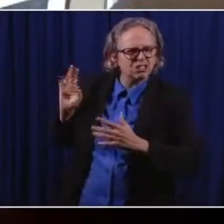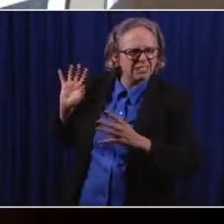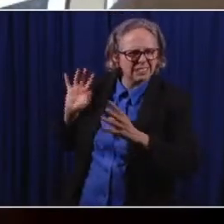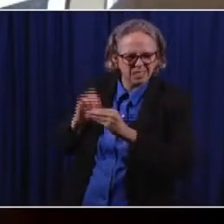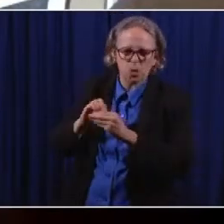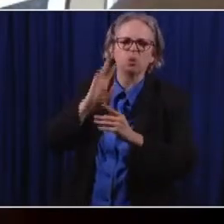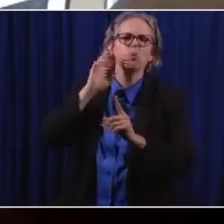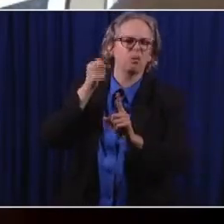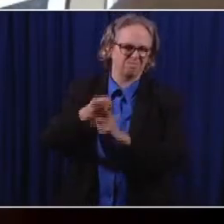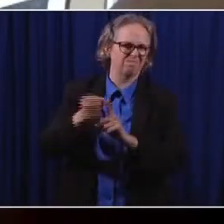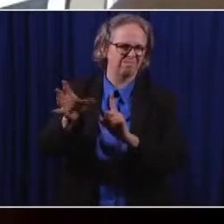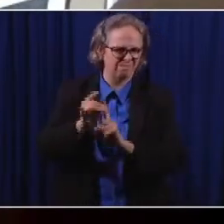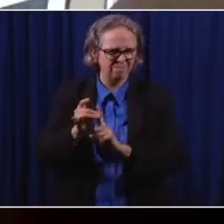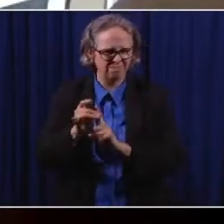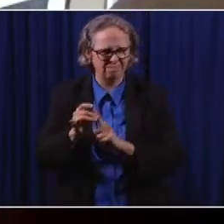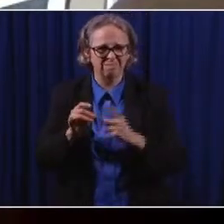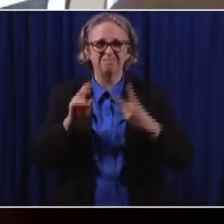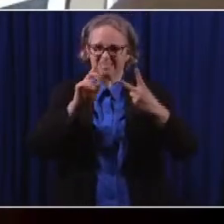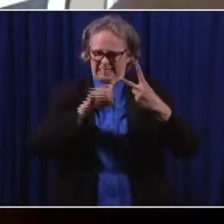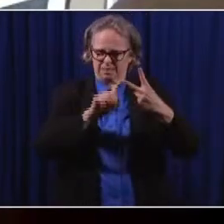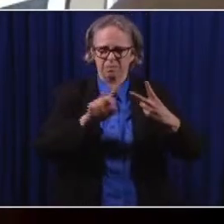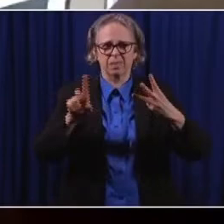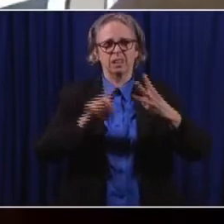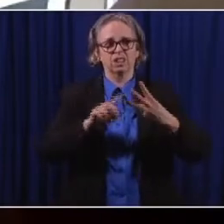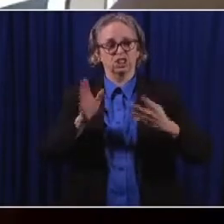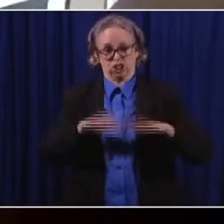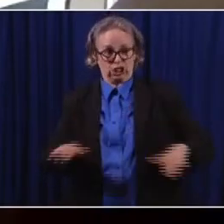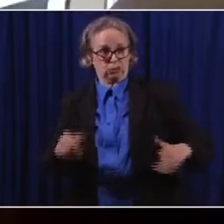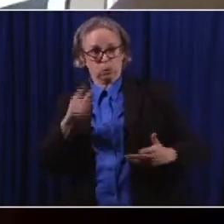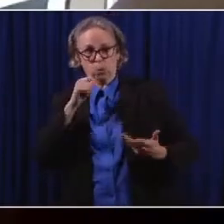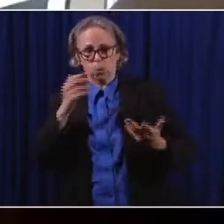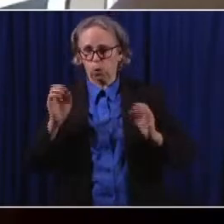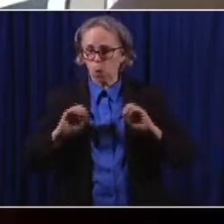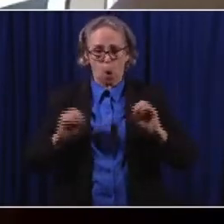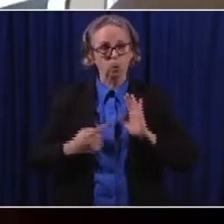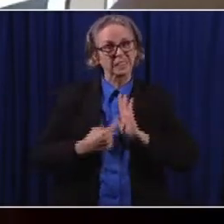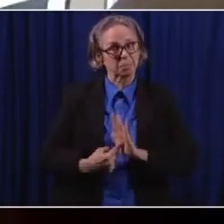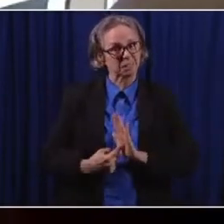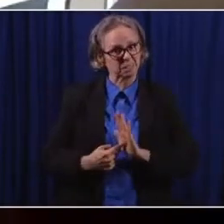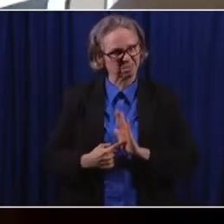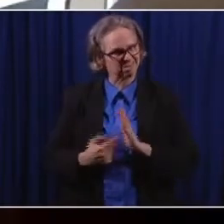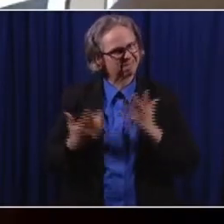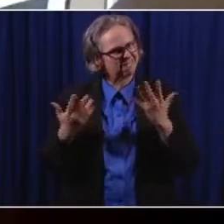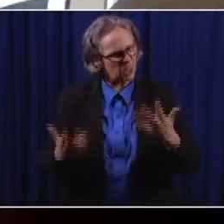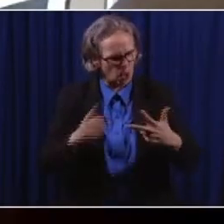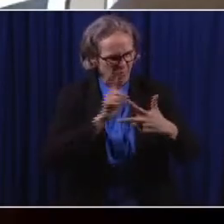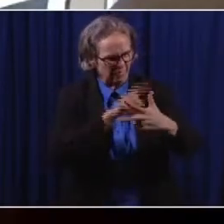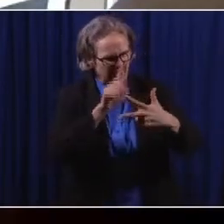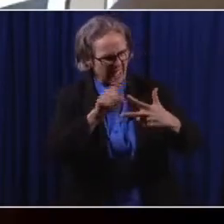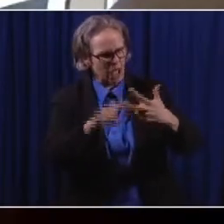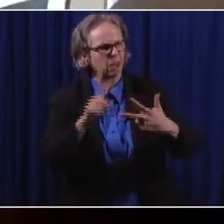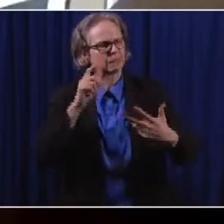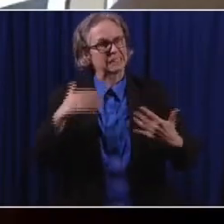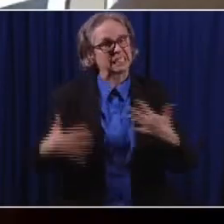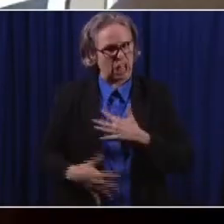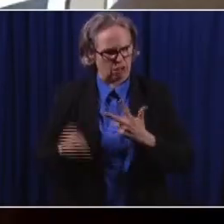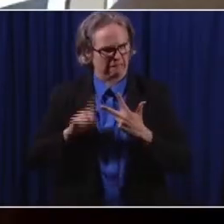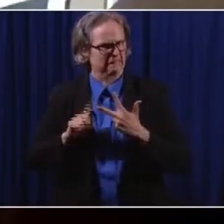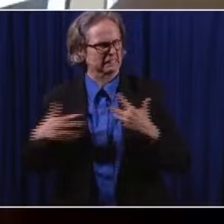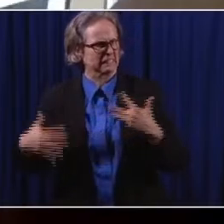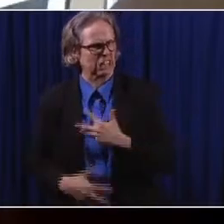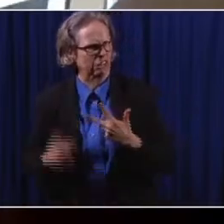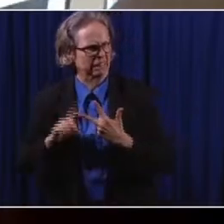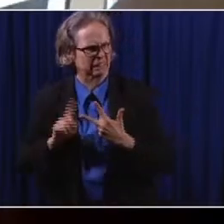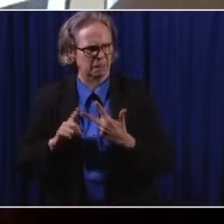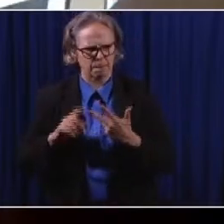with COVID. And that, that specifically strikes a lot of fear for people, I think, that there might be lots of children walking around